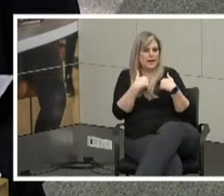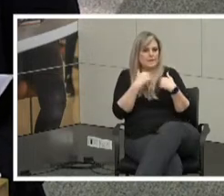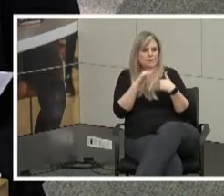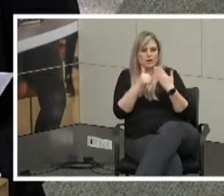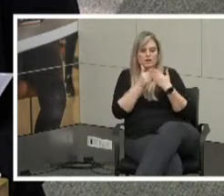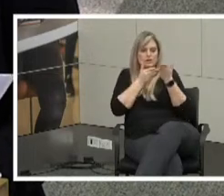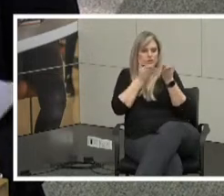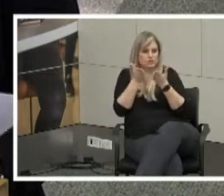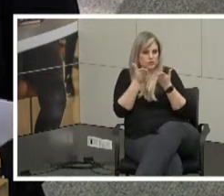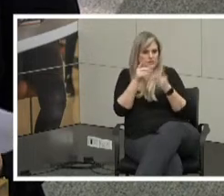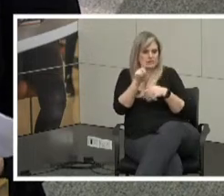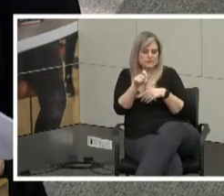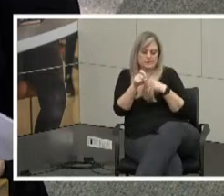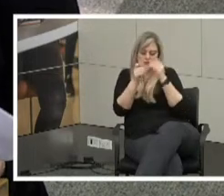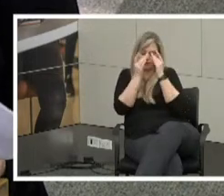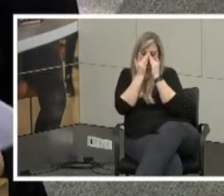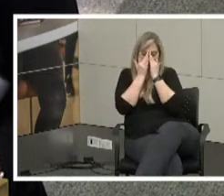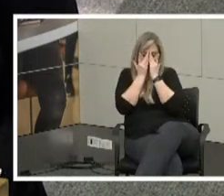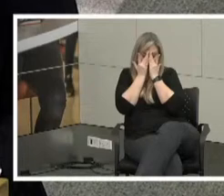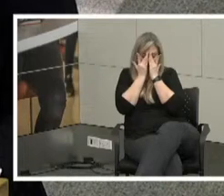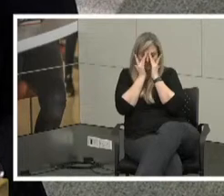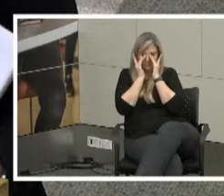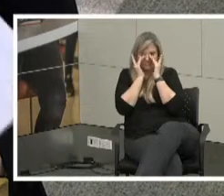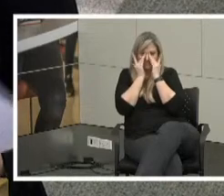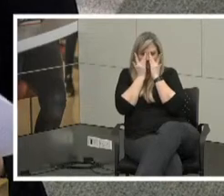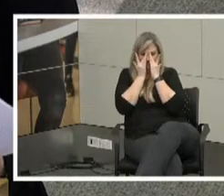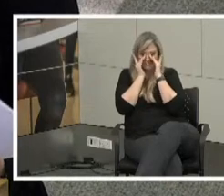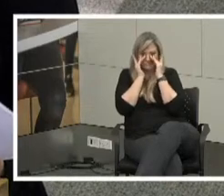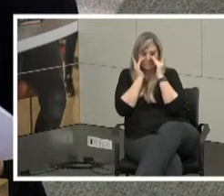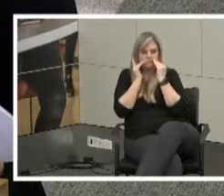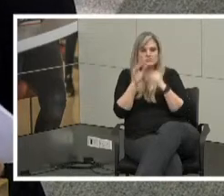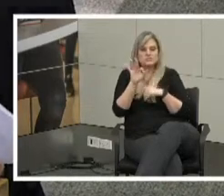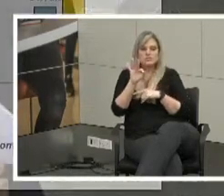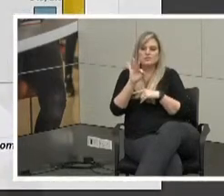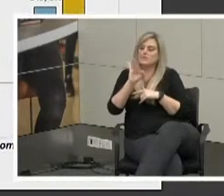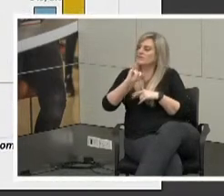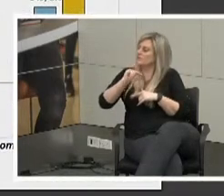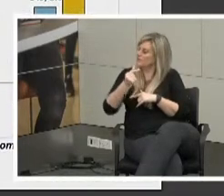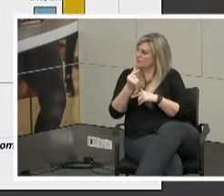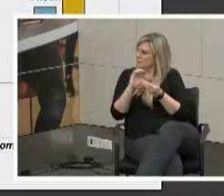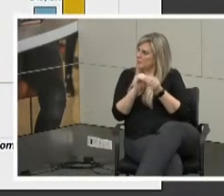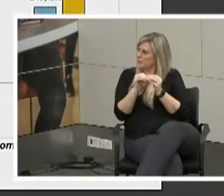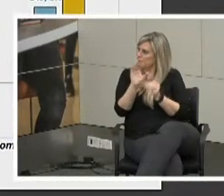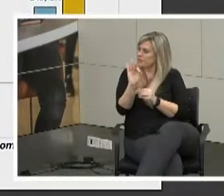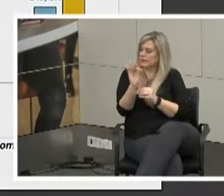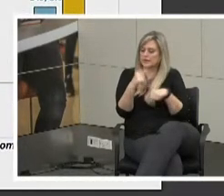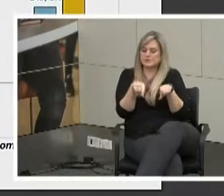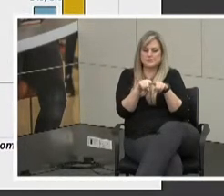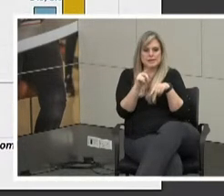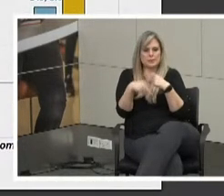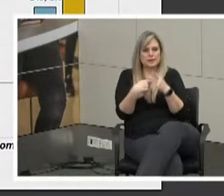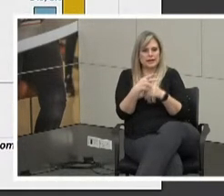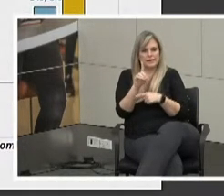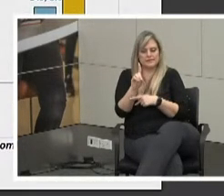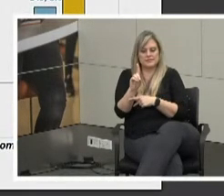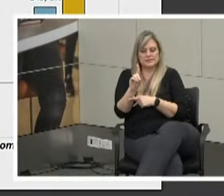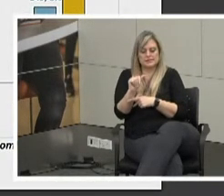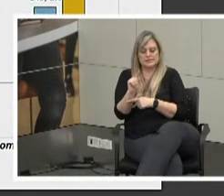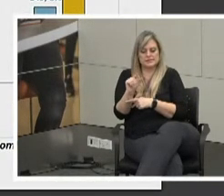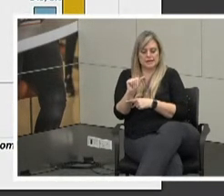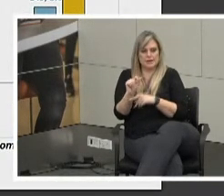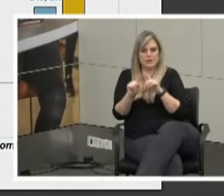services that they need um figure year nine is again the same type of uh data but it